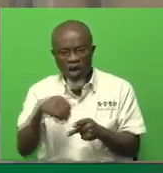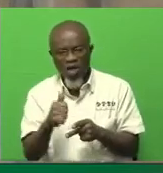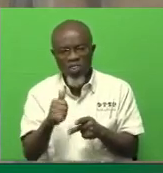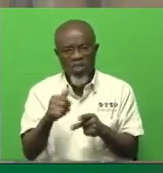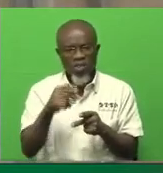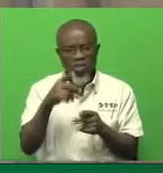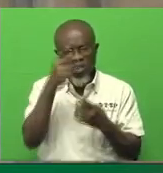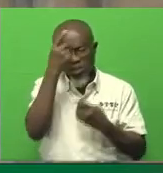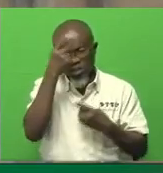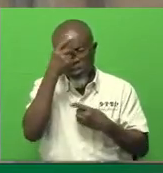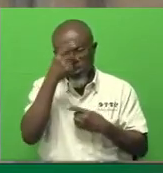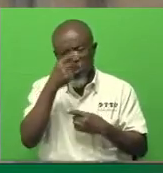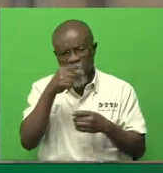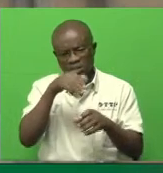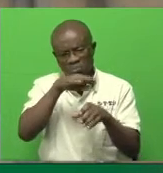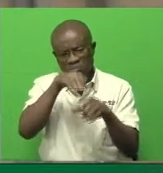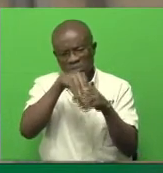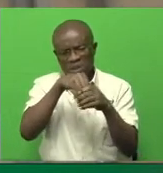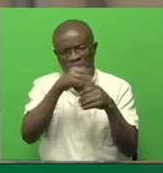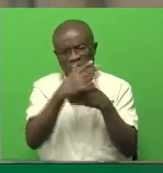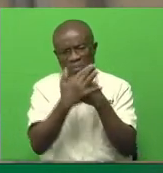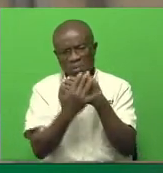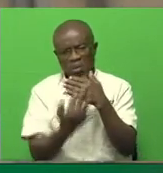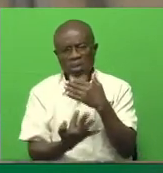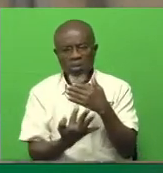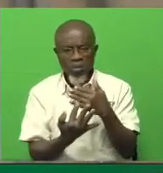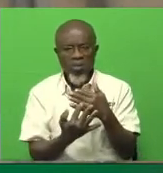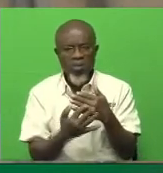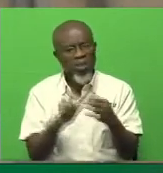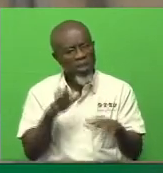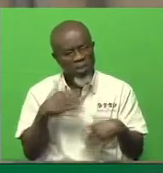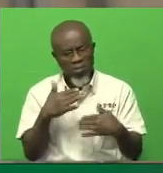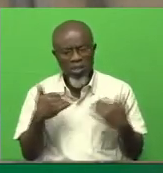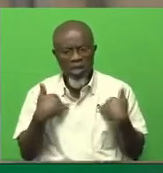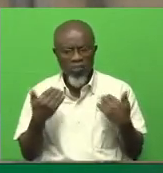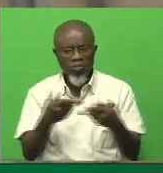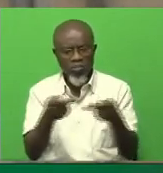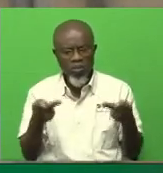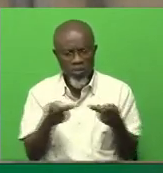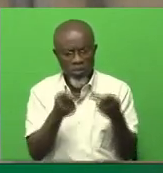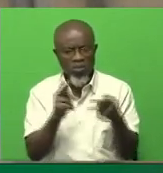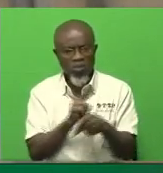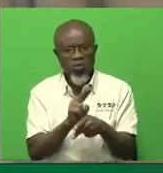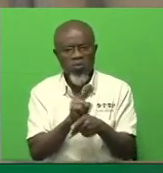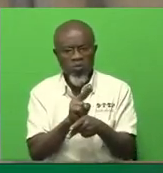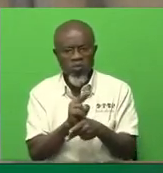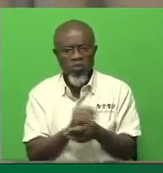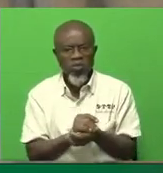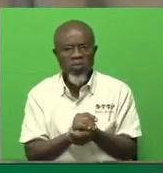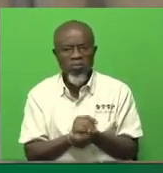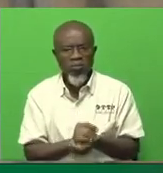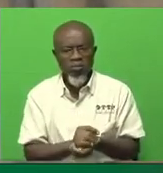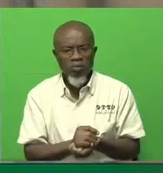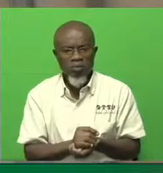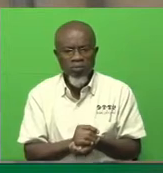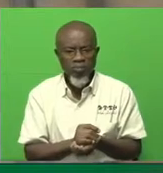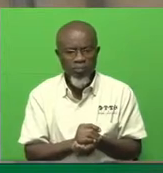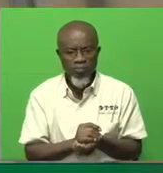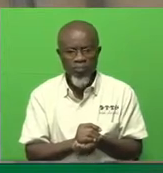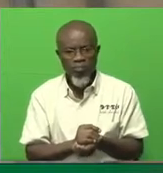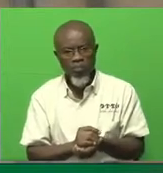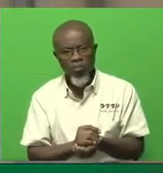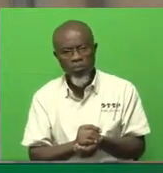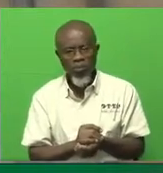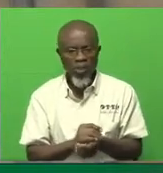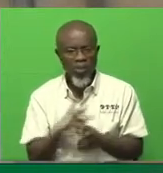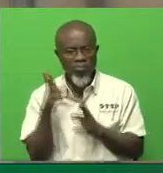of inherited blood disorders it is so pleasing to hear the good works they are doing and the positive